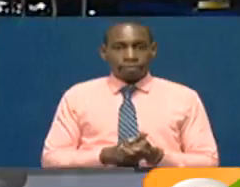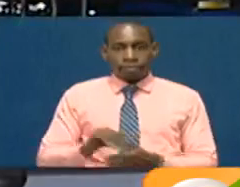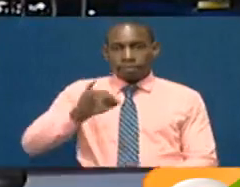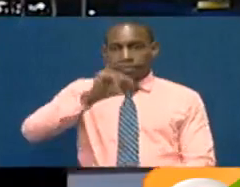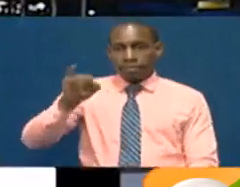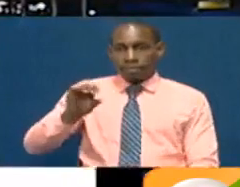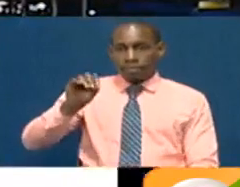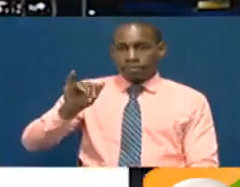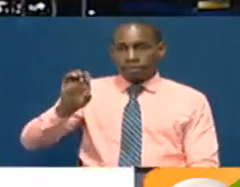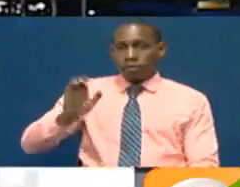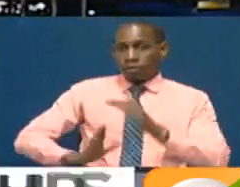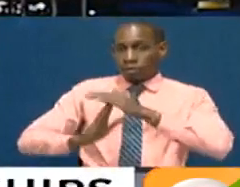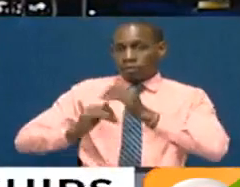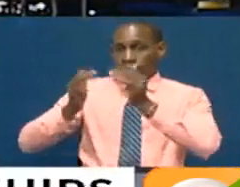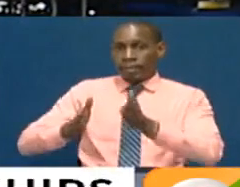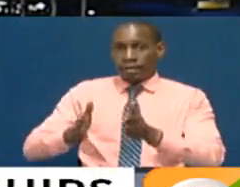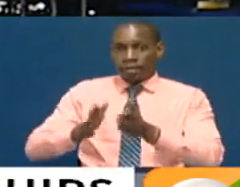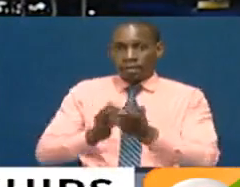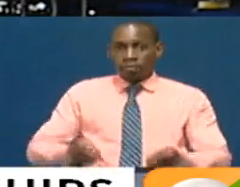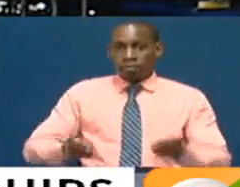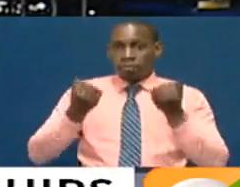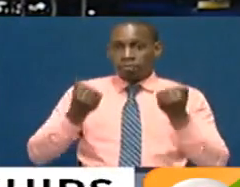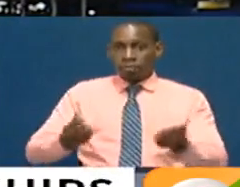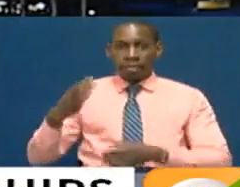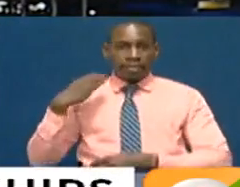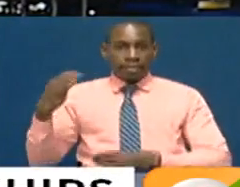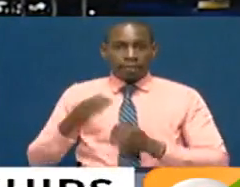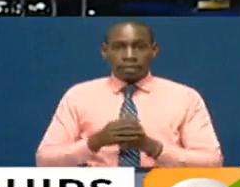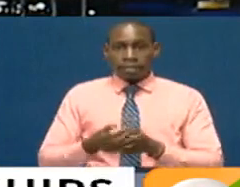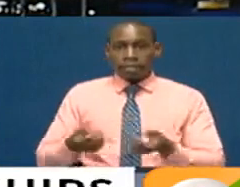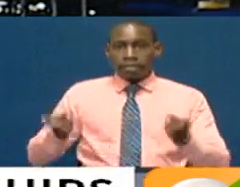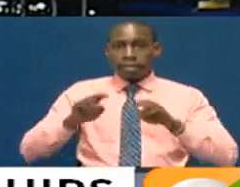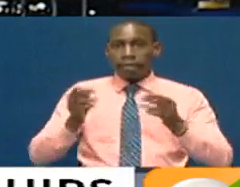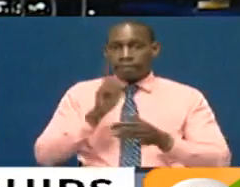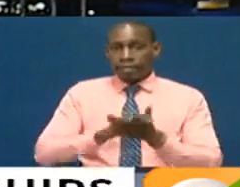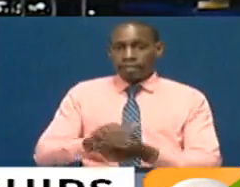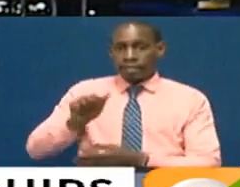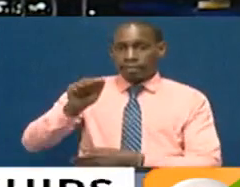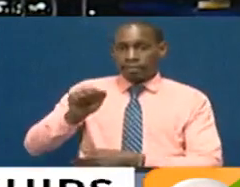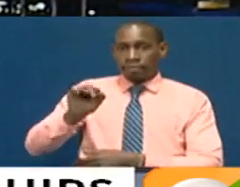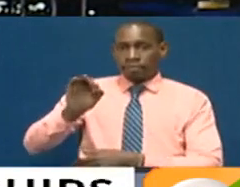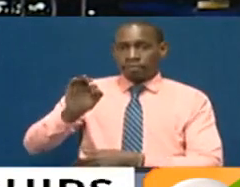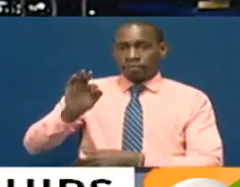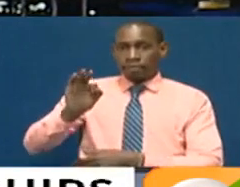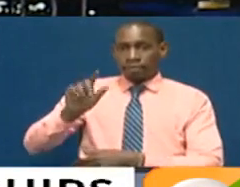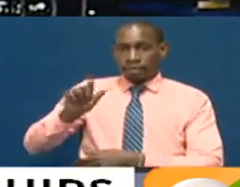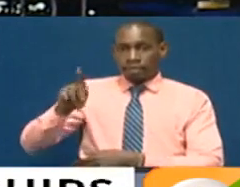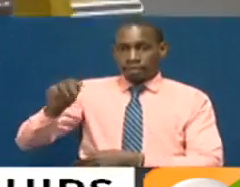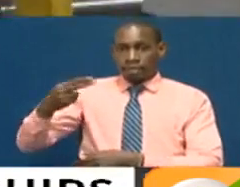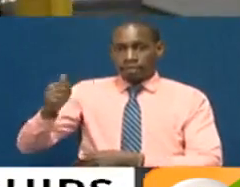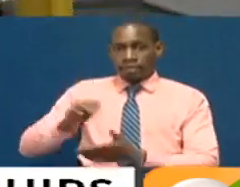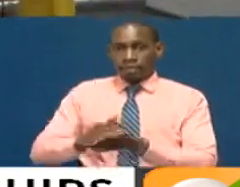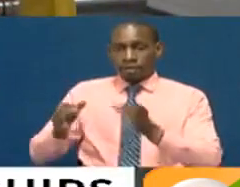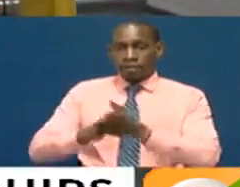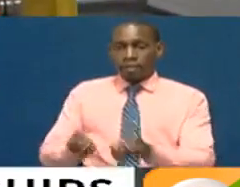Joyce Nyagol was the star of the show at the Uzani Weightlifting Championships that were held at Alpha Fit in Nairobi. Nyagol managed to